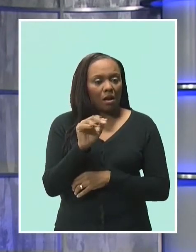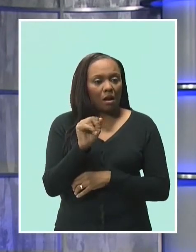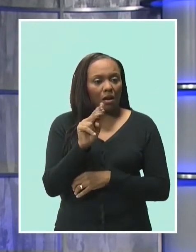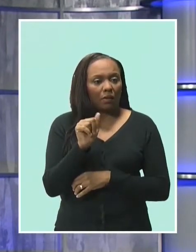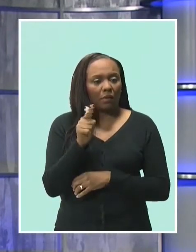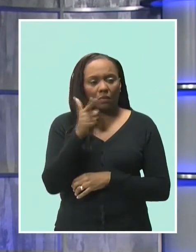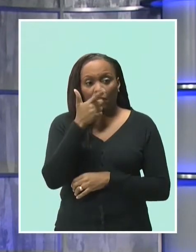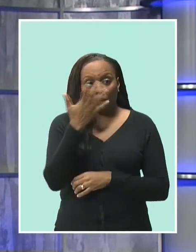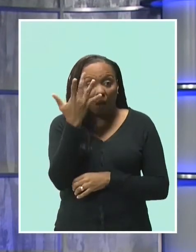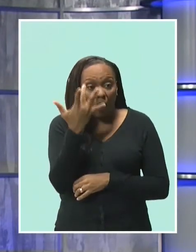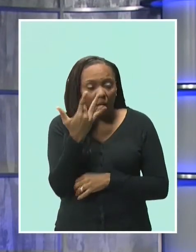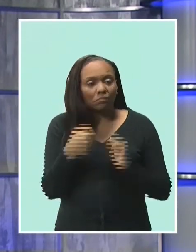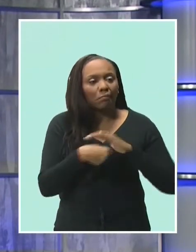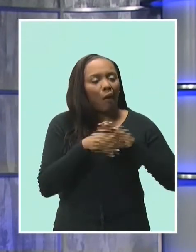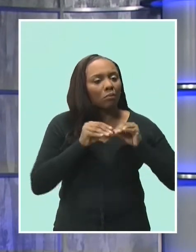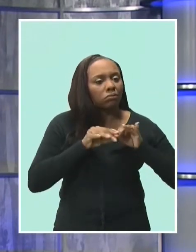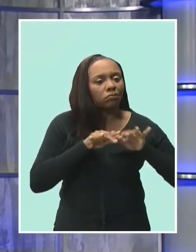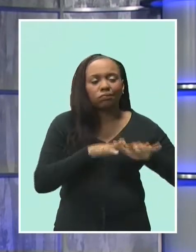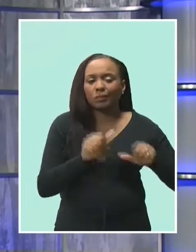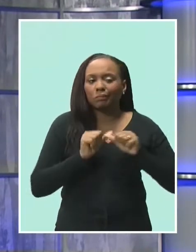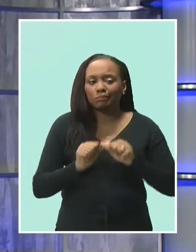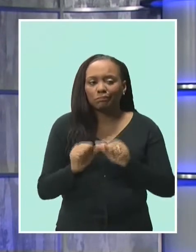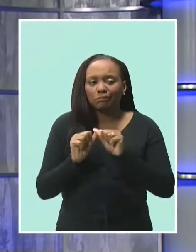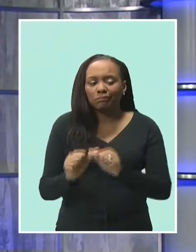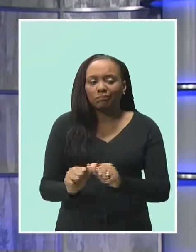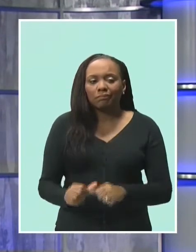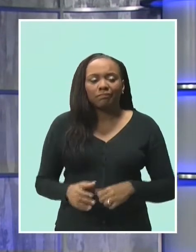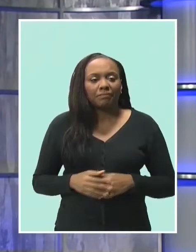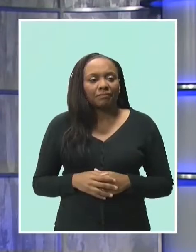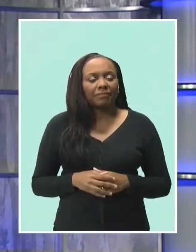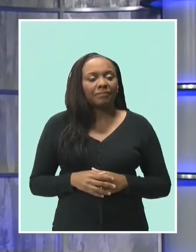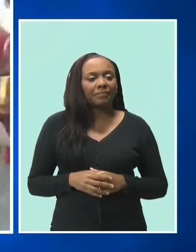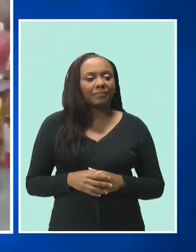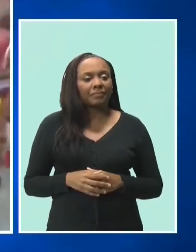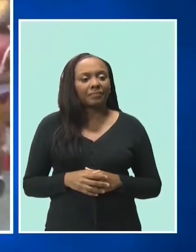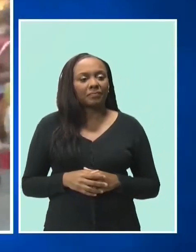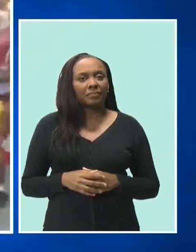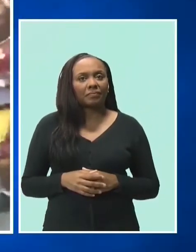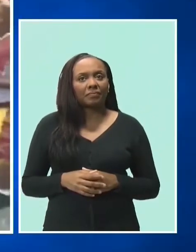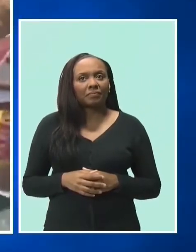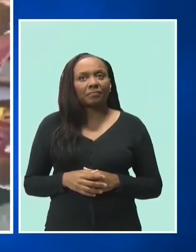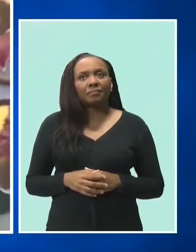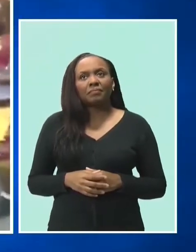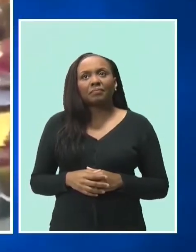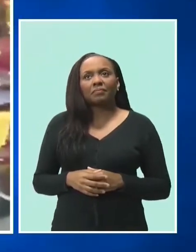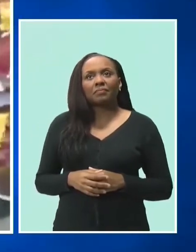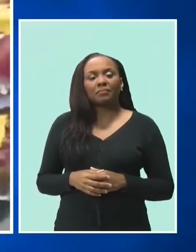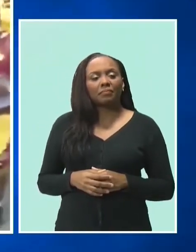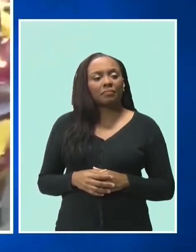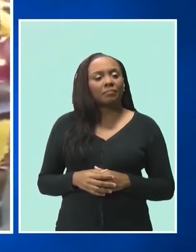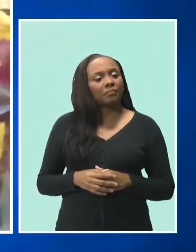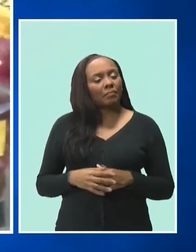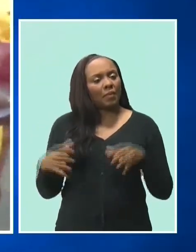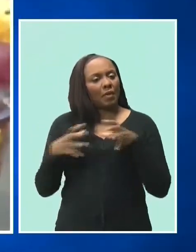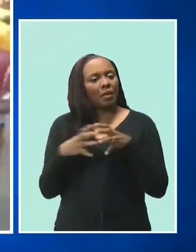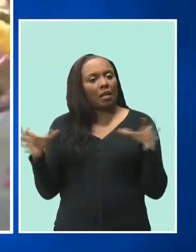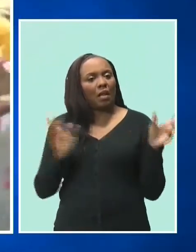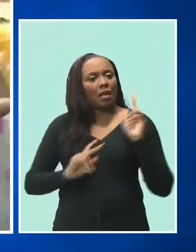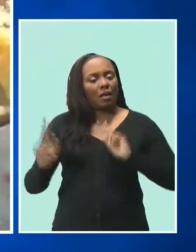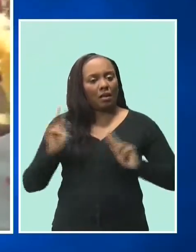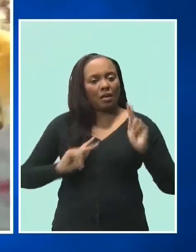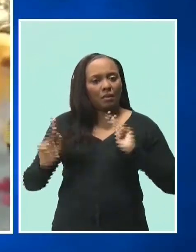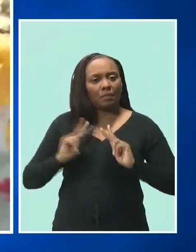COVID-19 pandemic continues. More from TTT Online. While a part of the population had called for